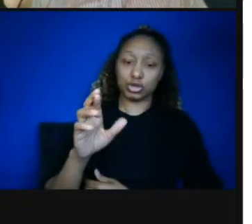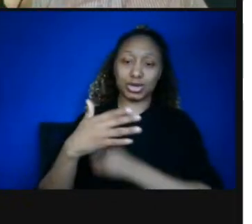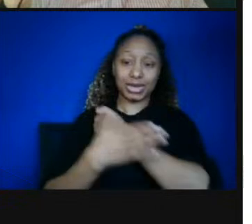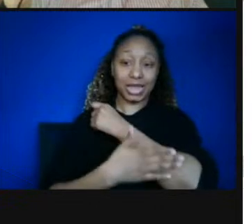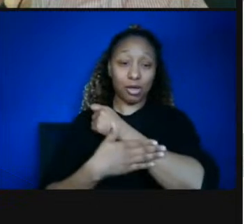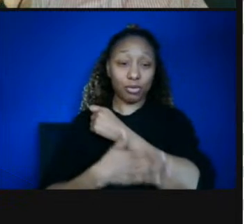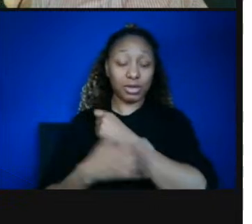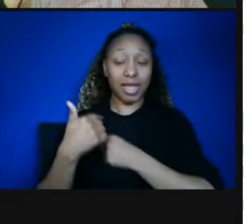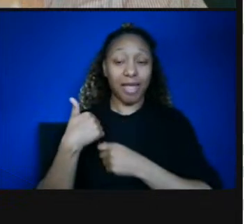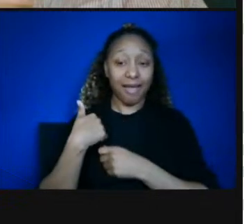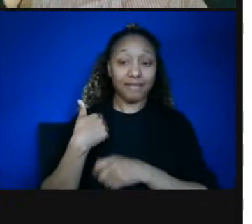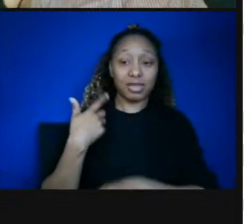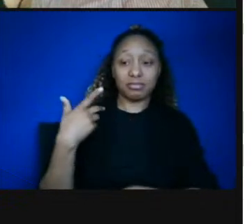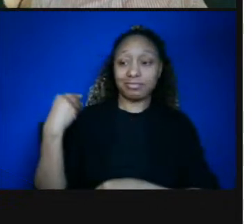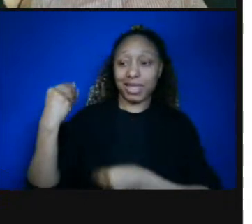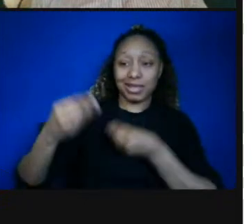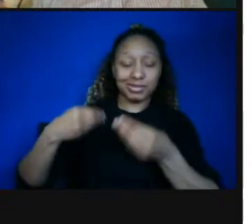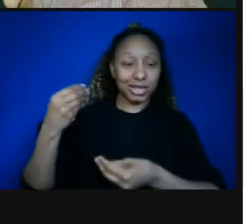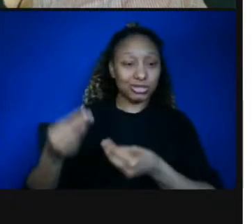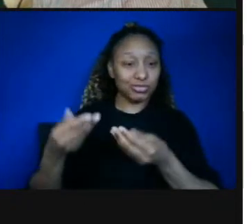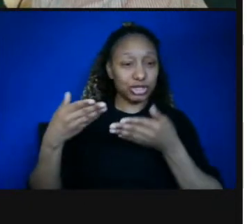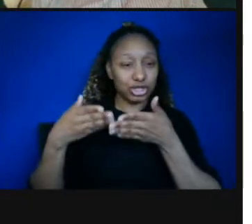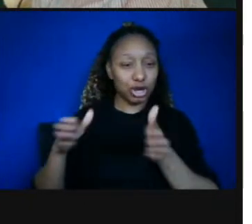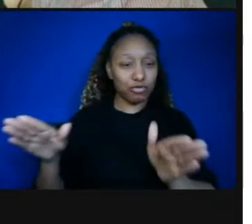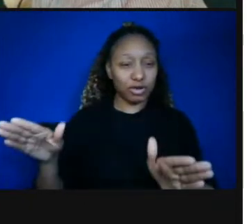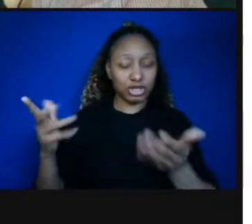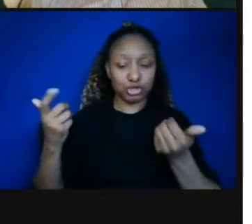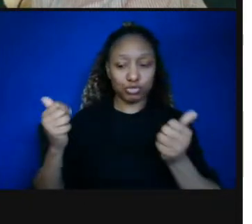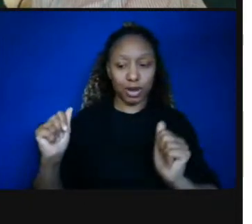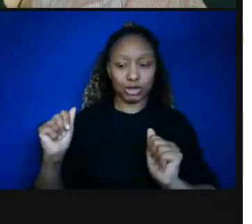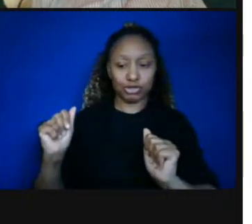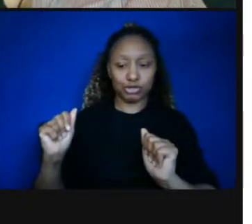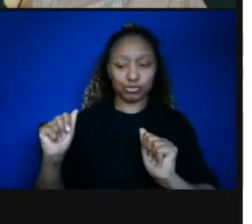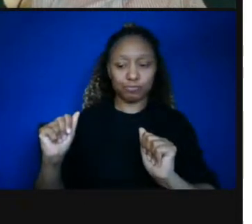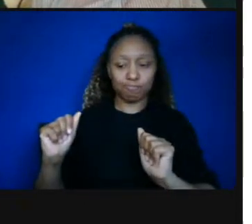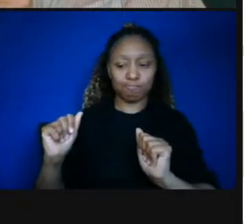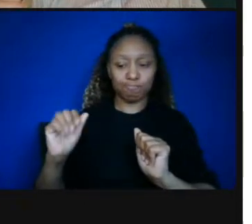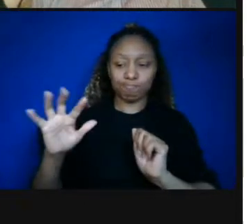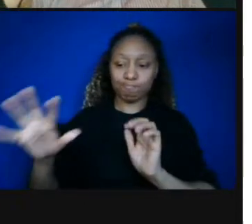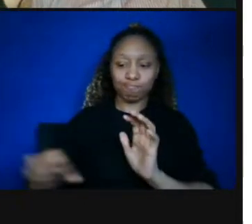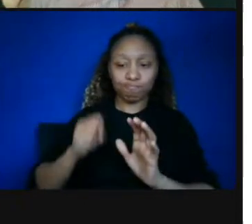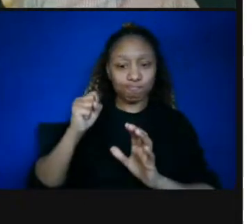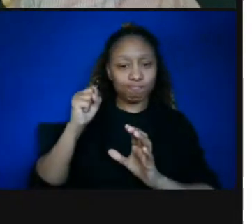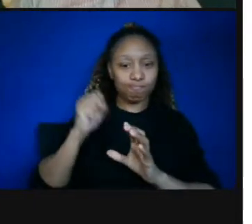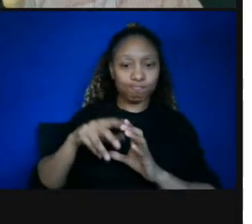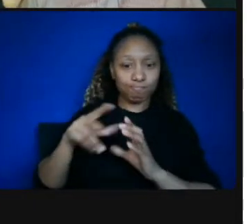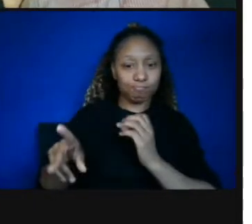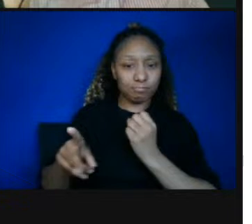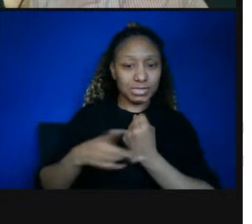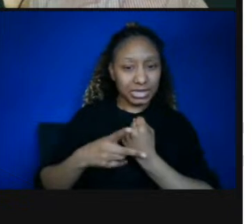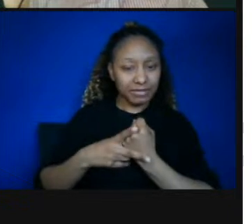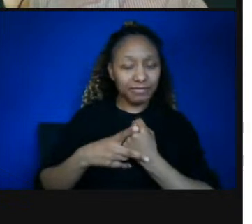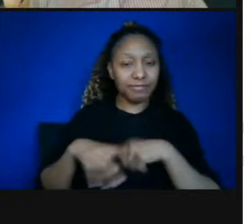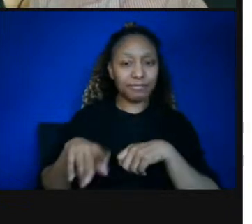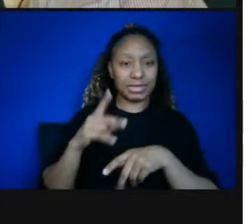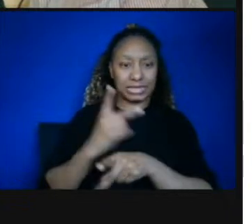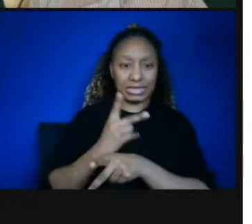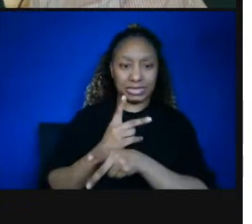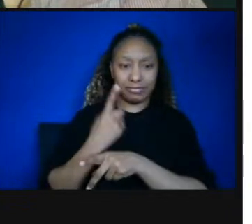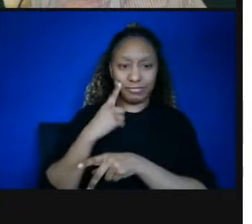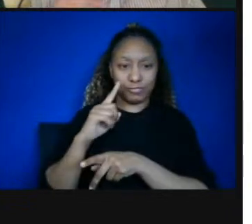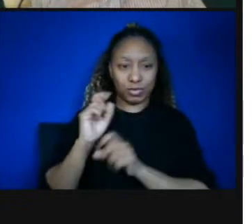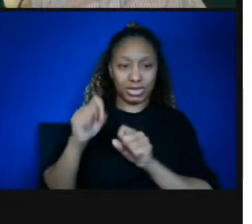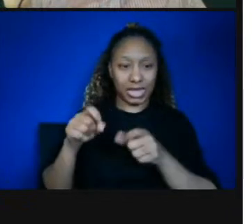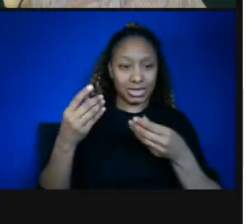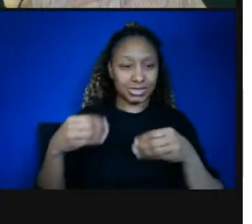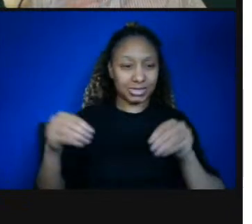generational tradition of trapping the muskrats every winter season and harvesting their meats and harvesting their hides to sell the